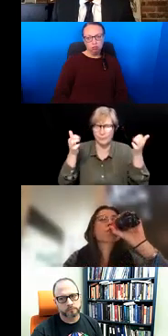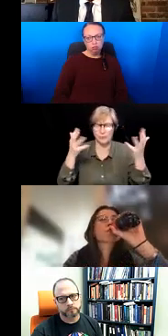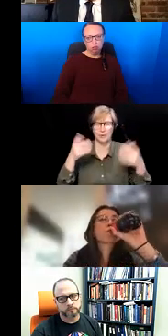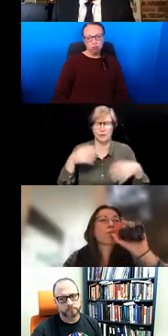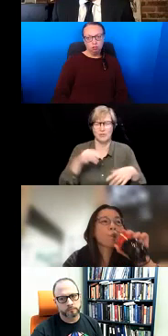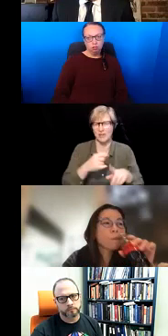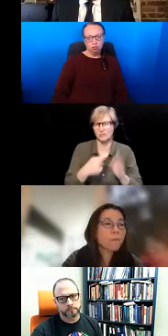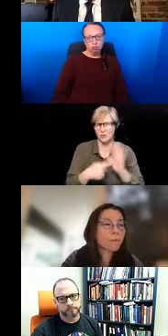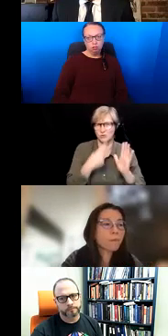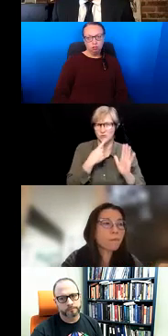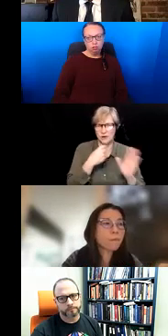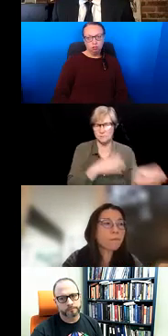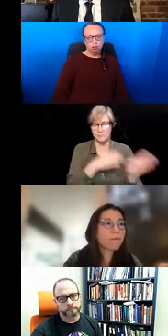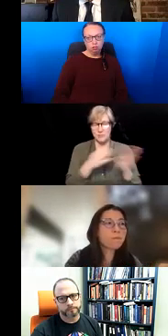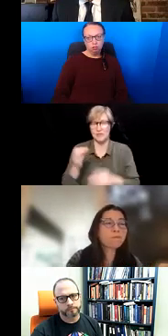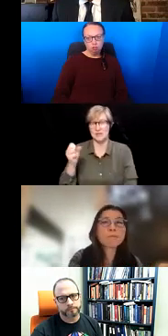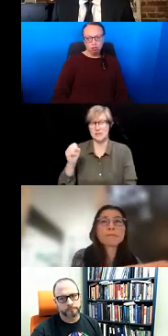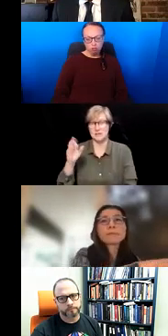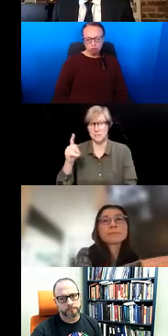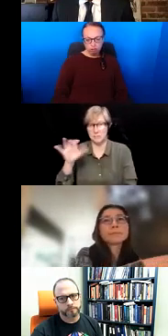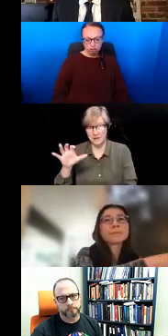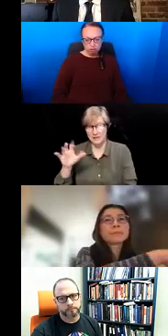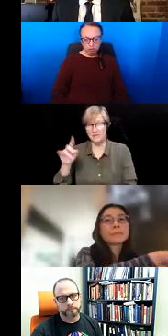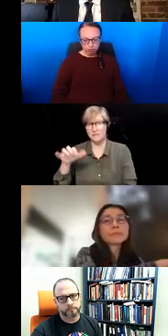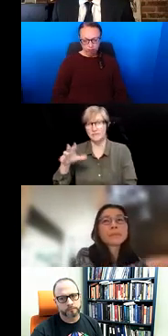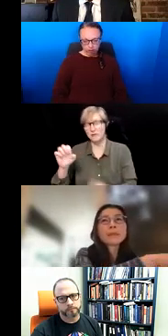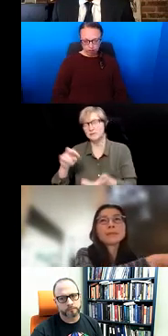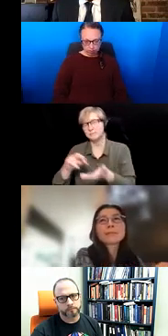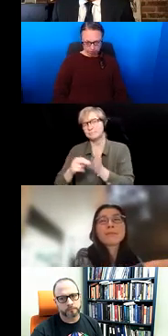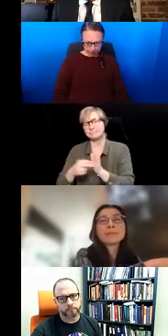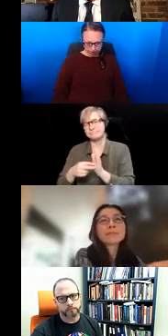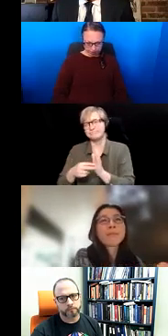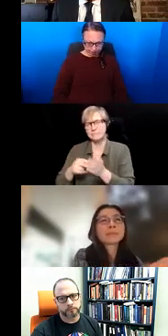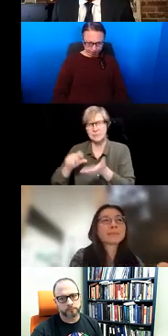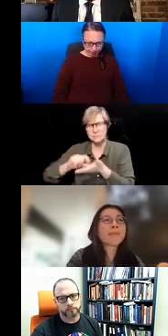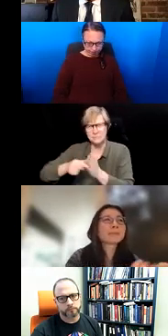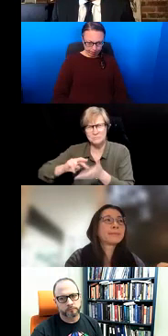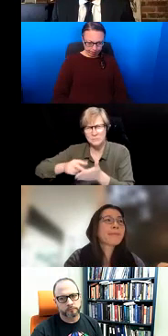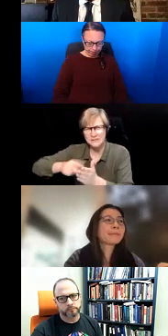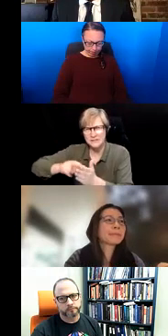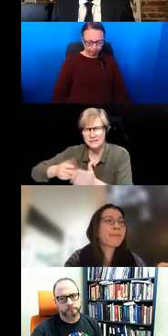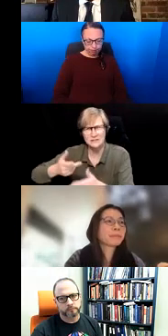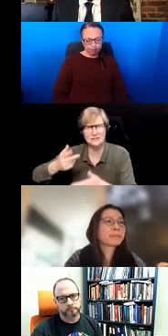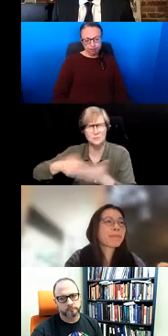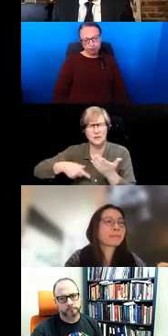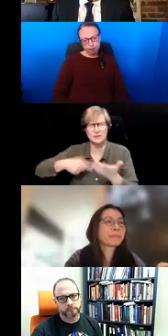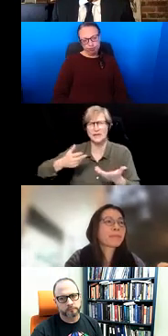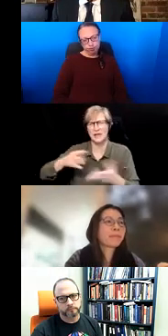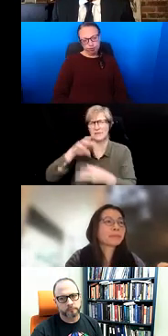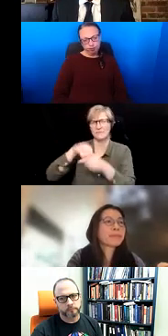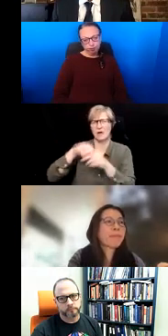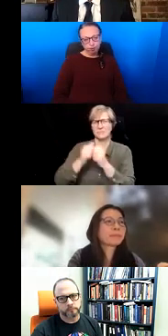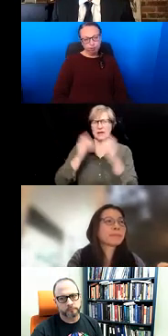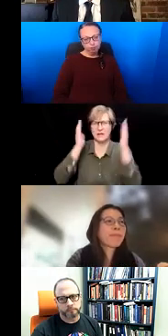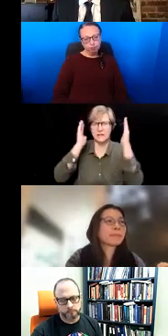a semantic variant that, as the name implies, involves deficits of semantic processing and involves a lot of temporal